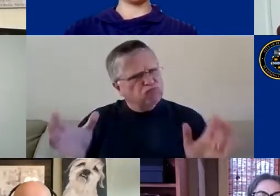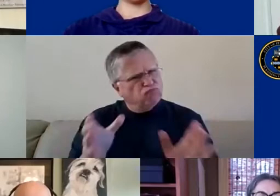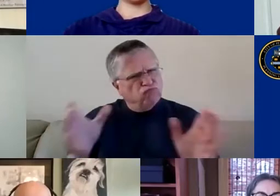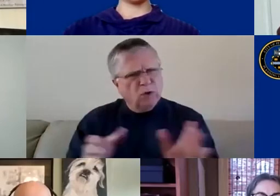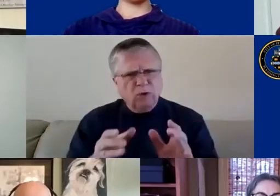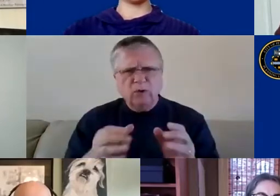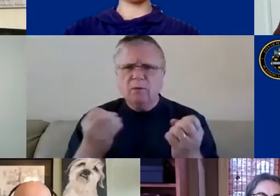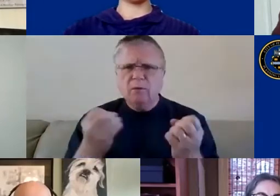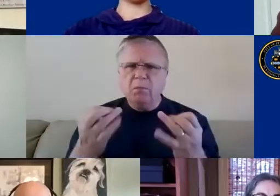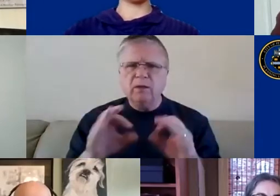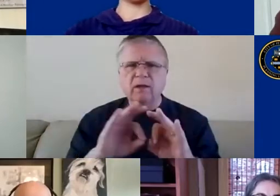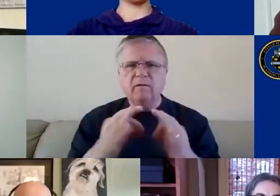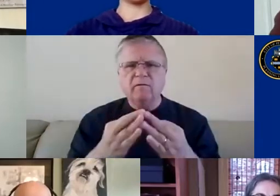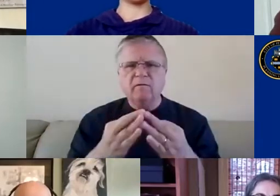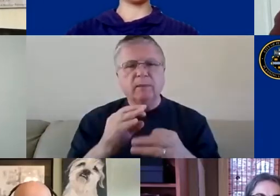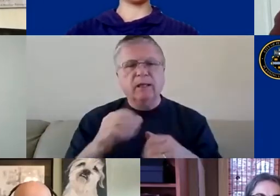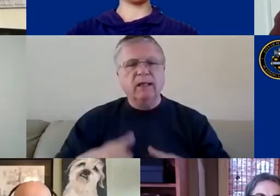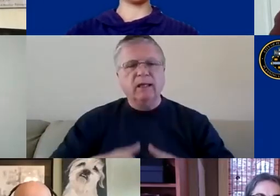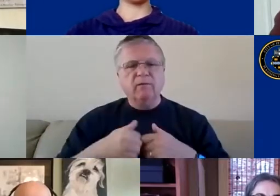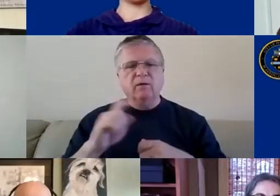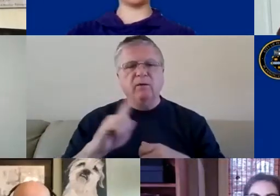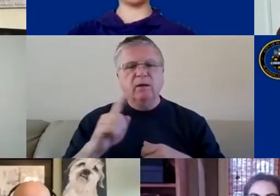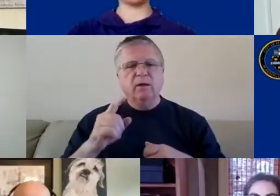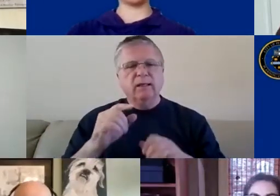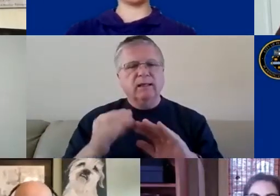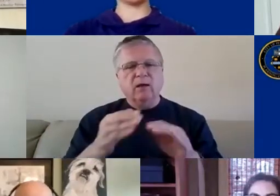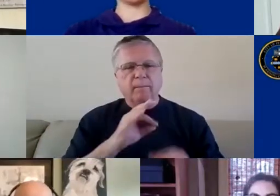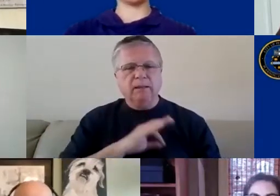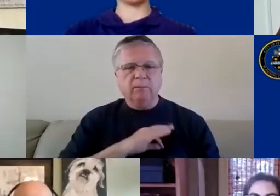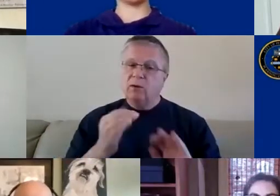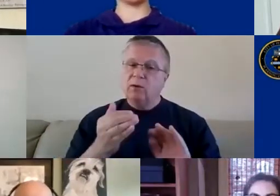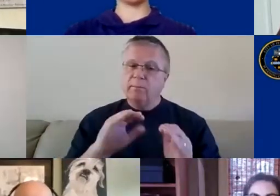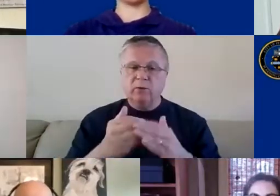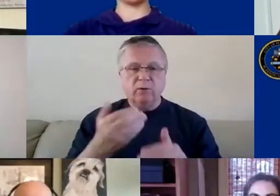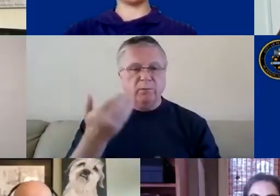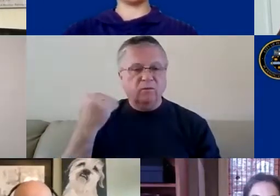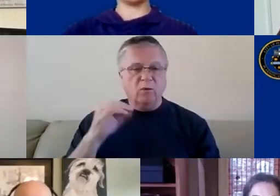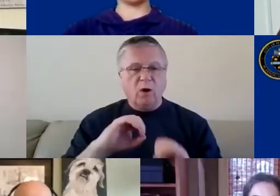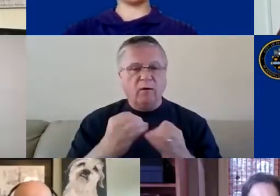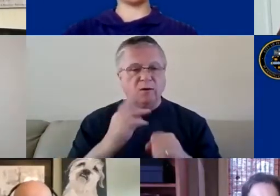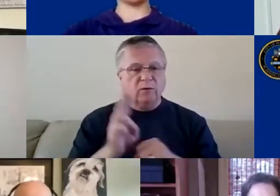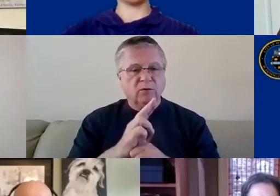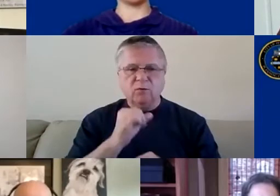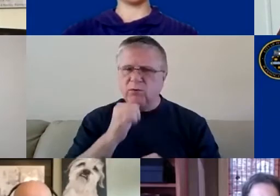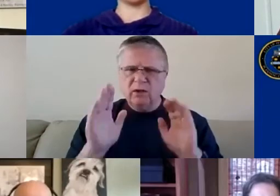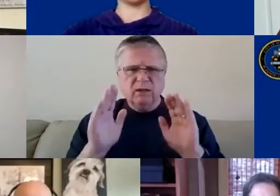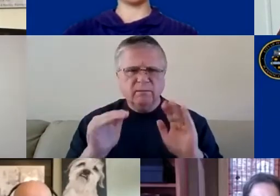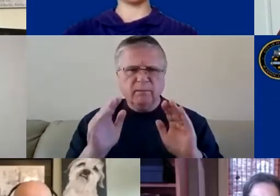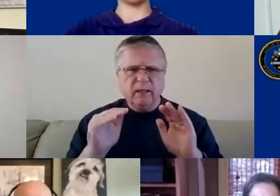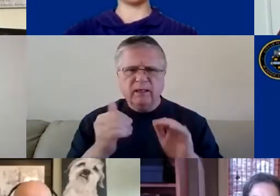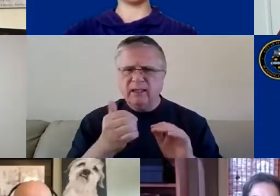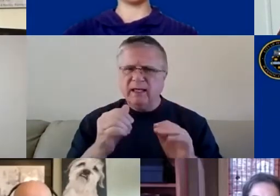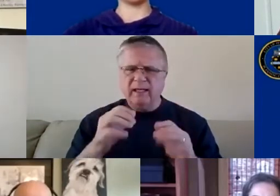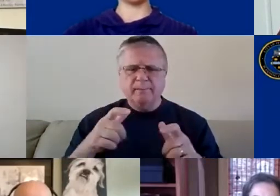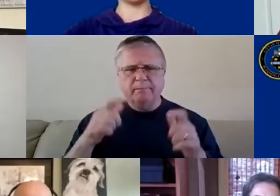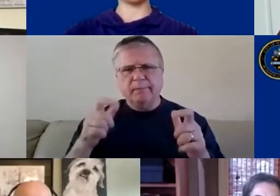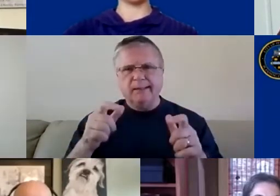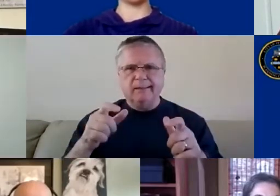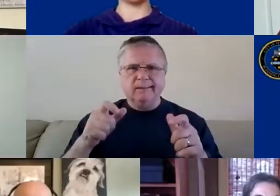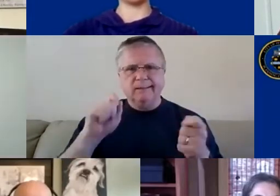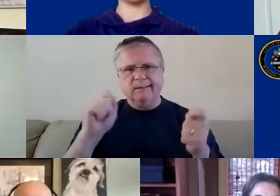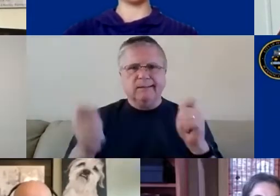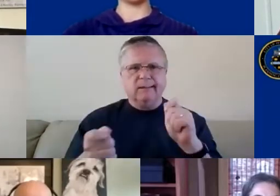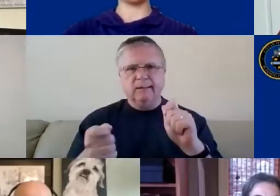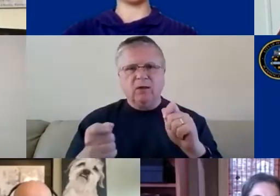downtown Pittsburgh. Compared to the prior office use, we are not anticipating any significant or material adverse